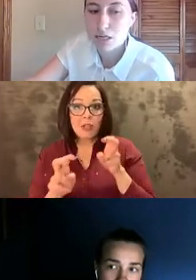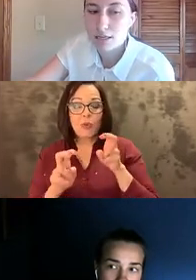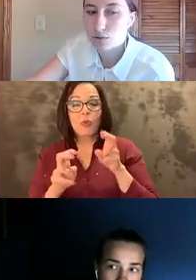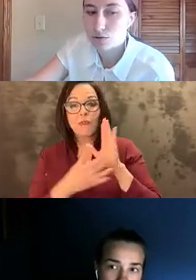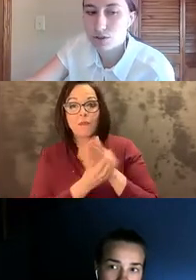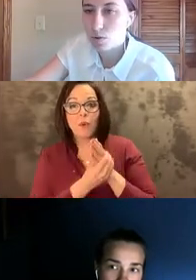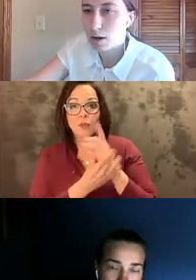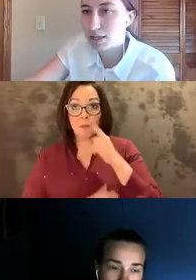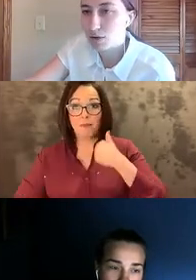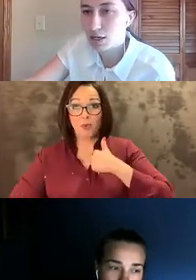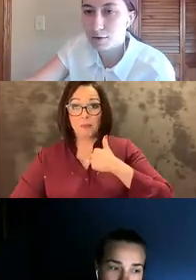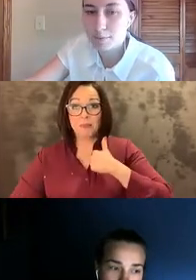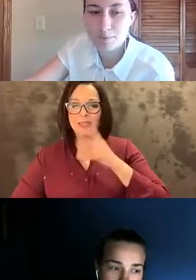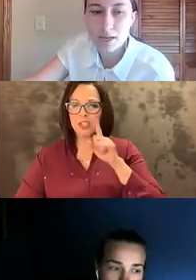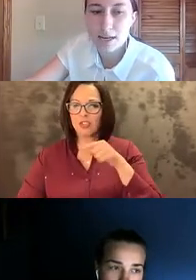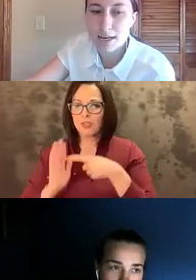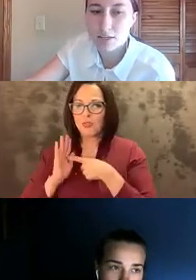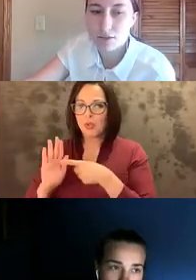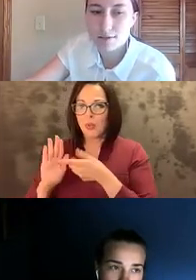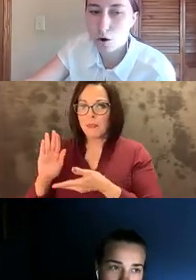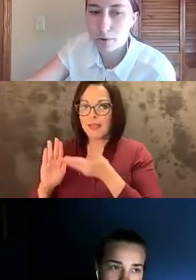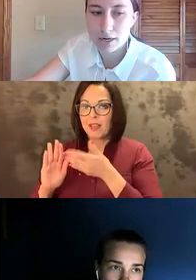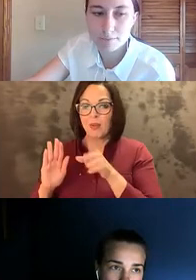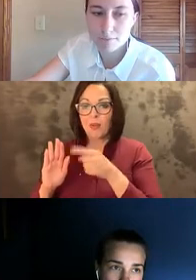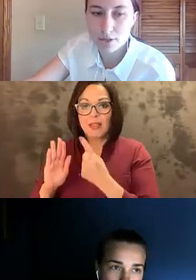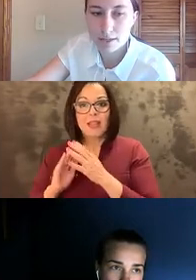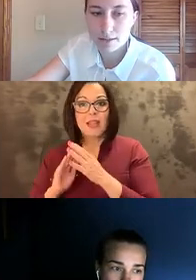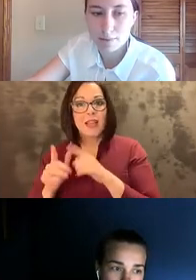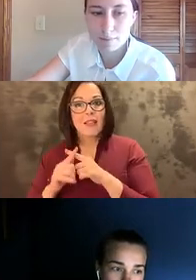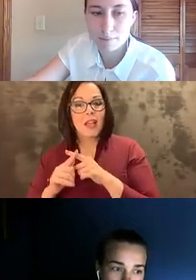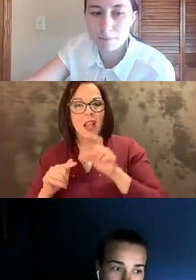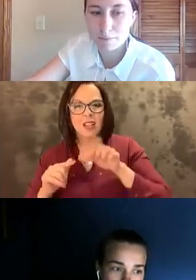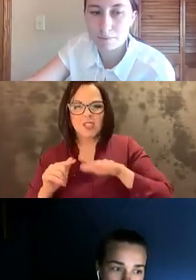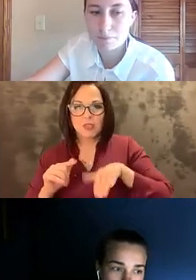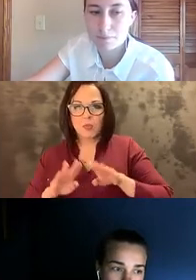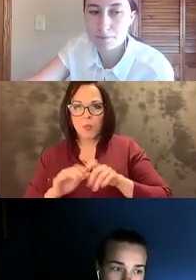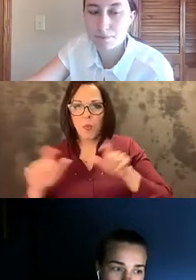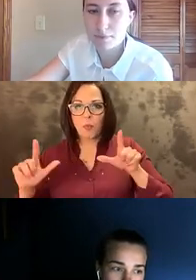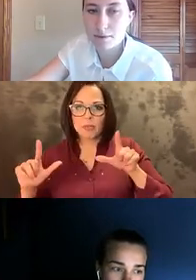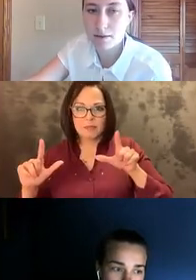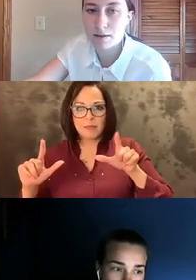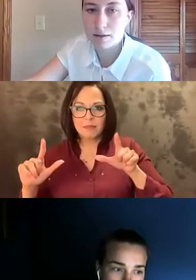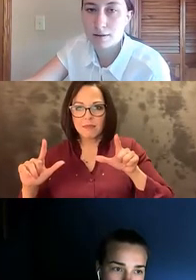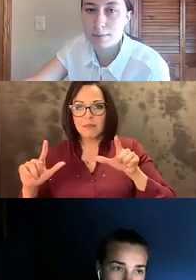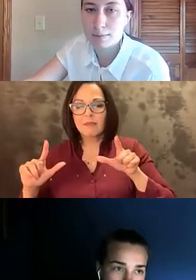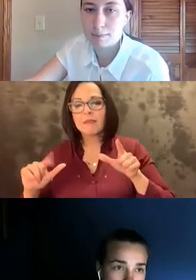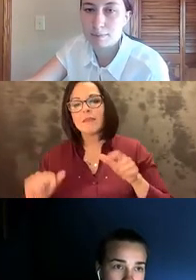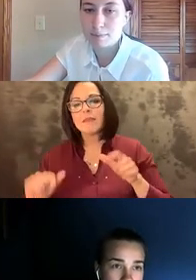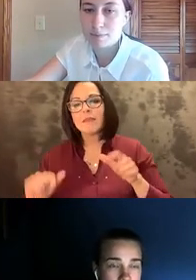for me, it will just show up down here and I can just open it directly.